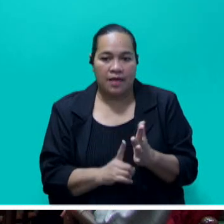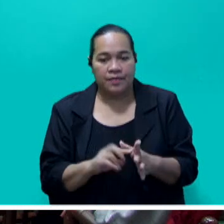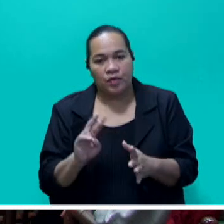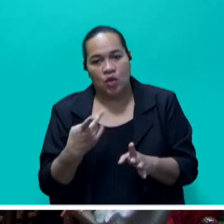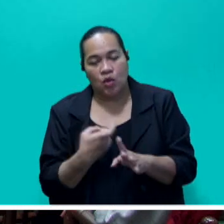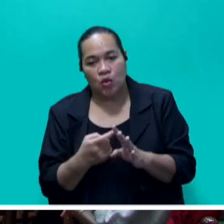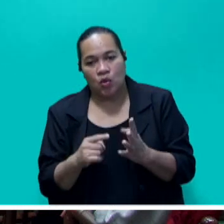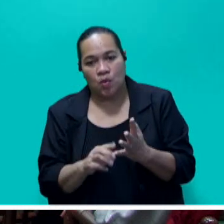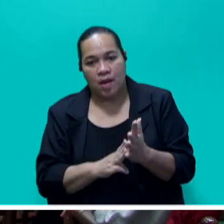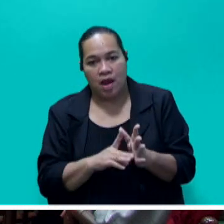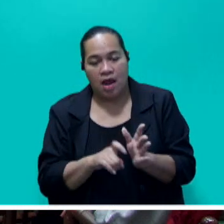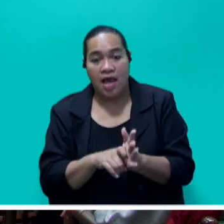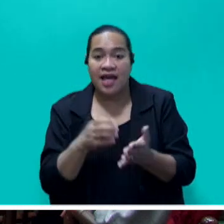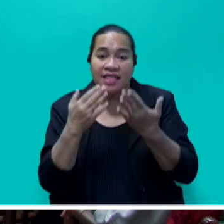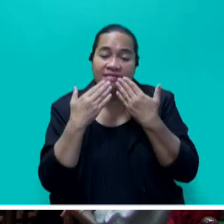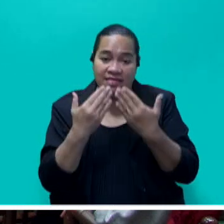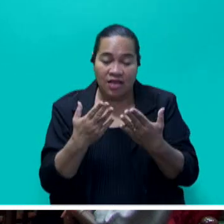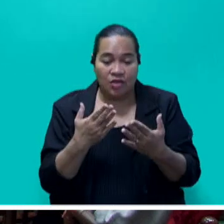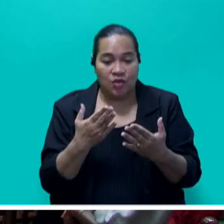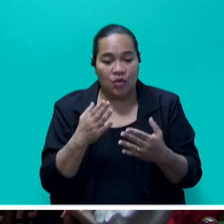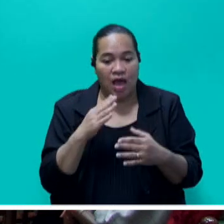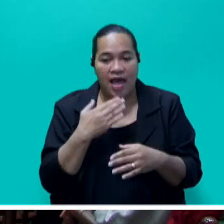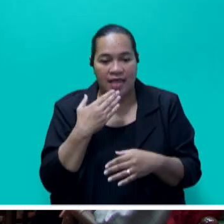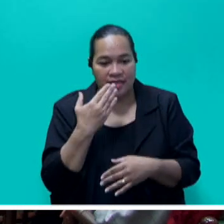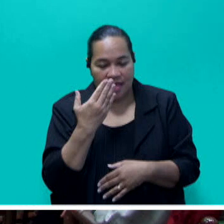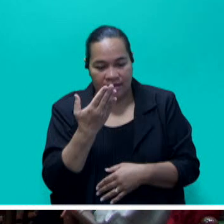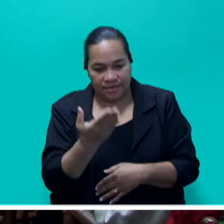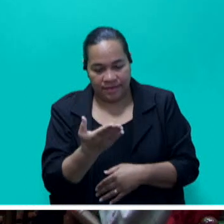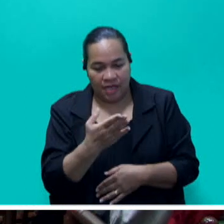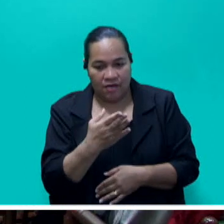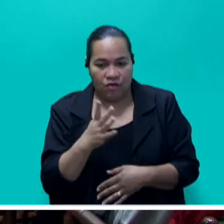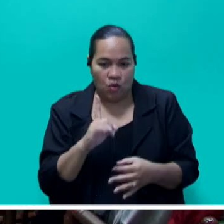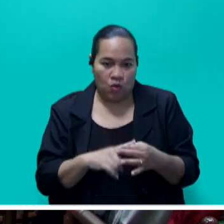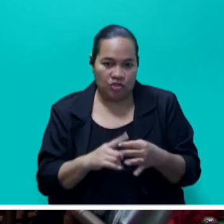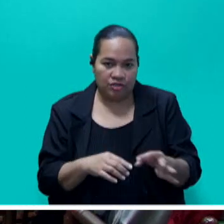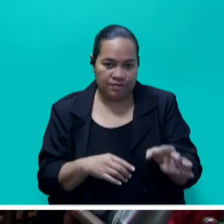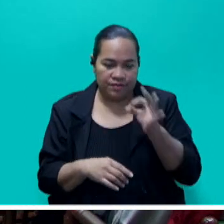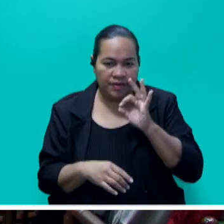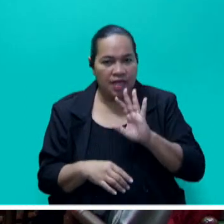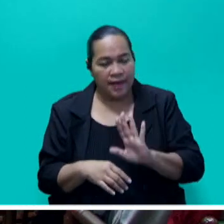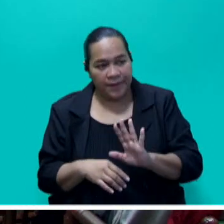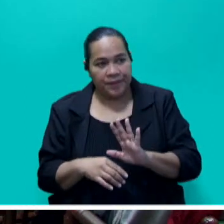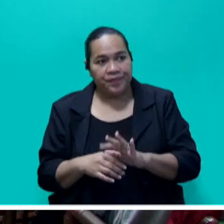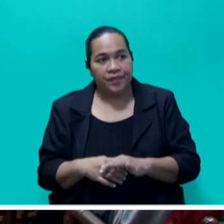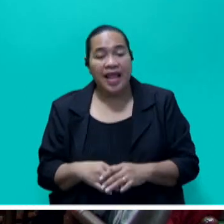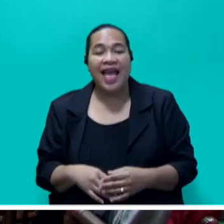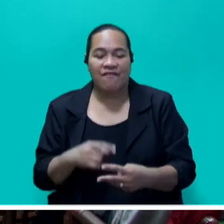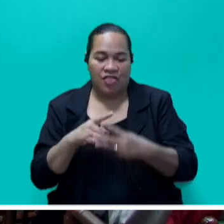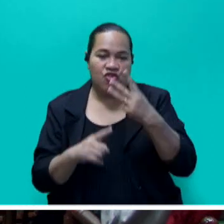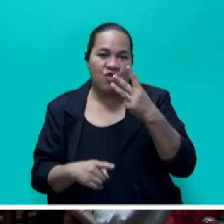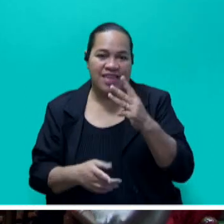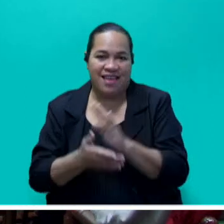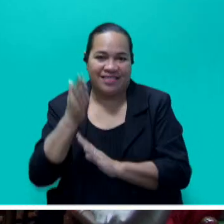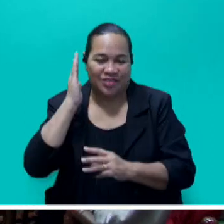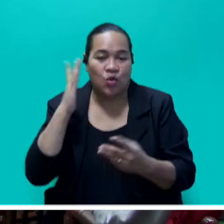Thank you, Mr. Speaker, sir, and I also thank Honorable Rasova for the question. Mr. Speaker, sir, there are 3 secondary